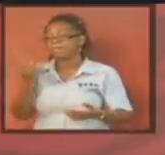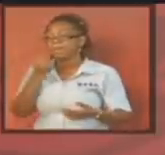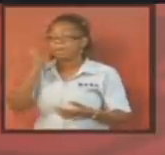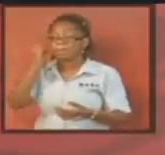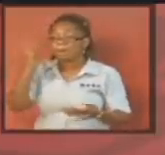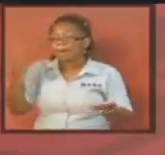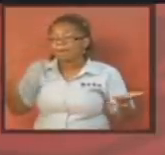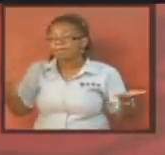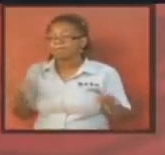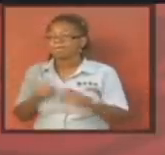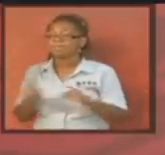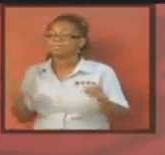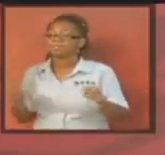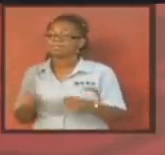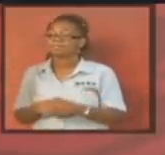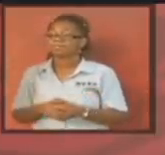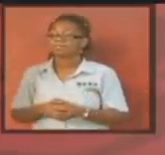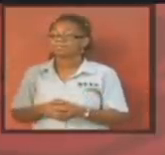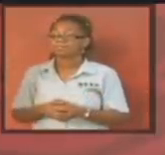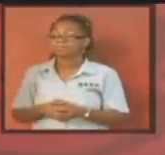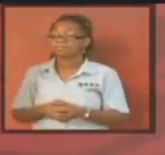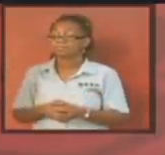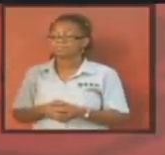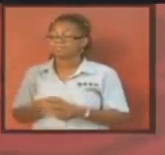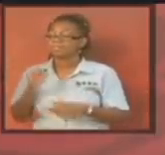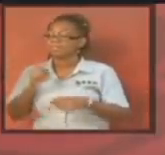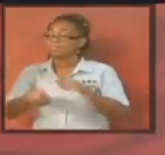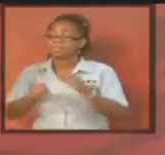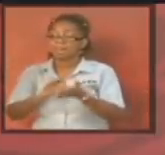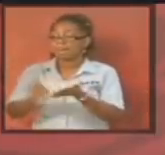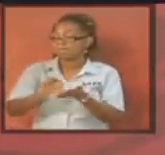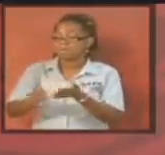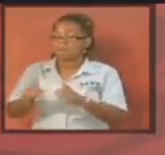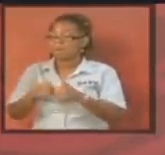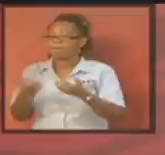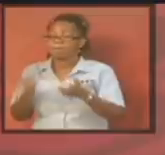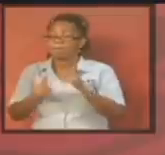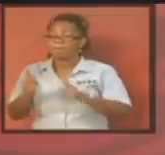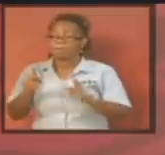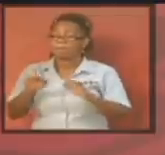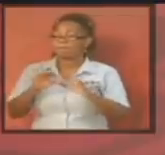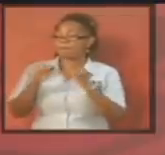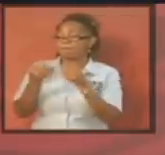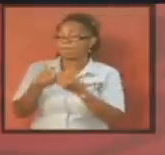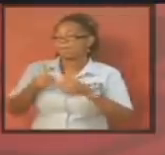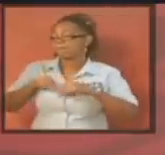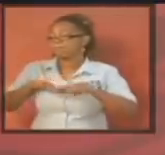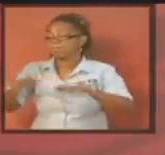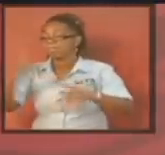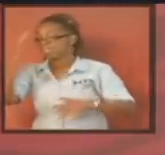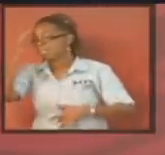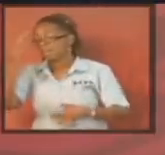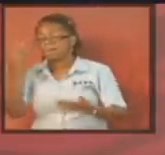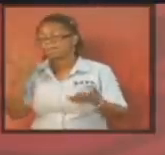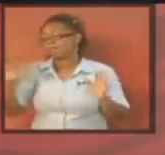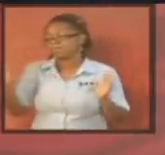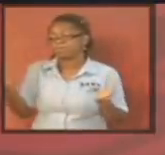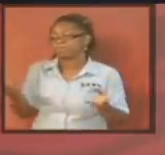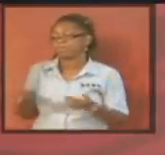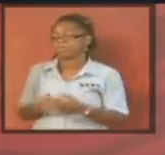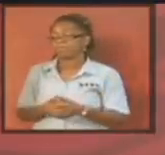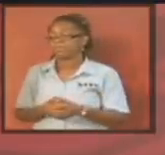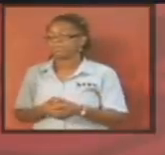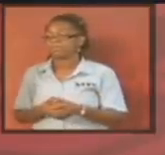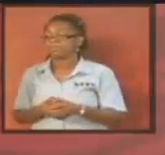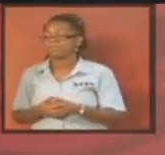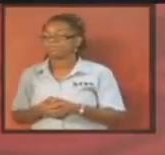But given the sheer number of persons that are being managed and the numbers that we would have seen